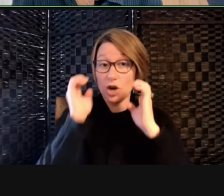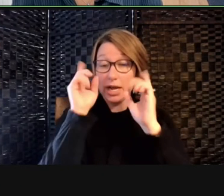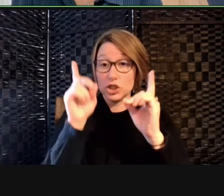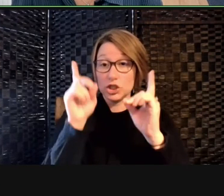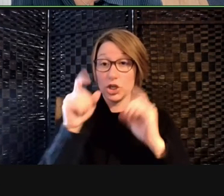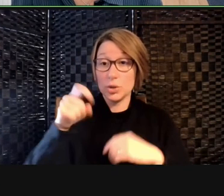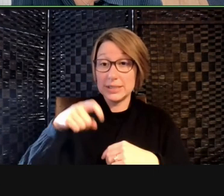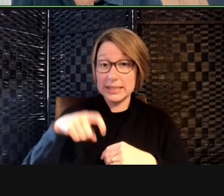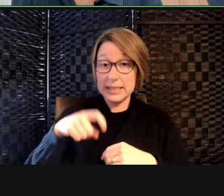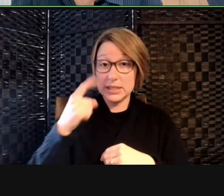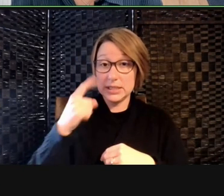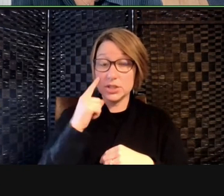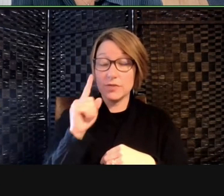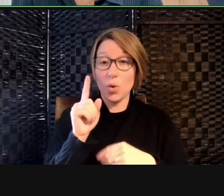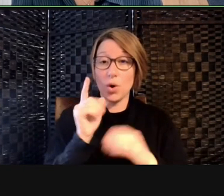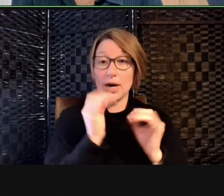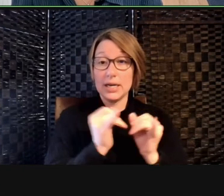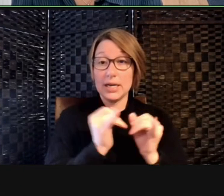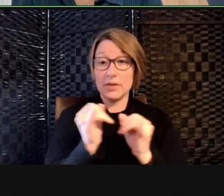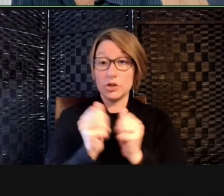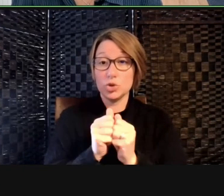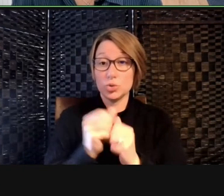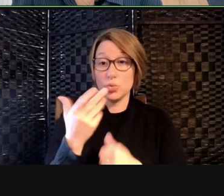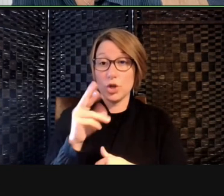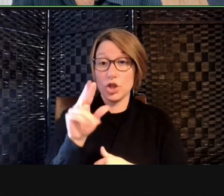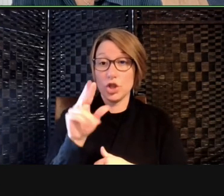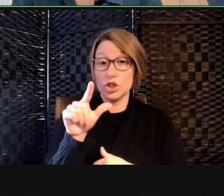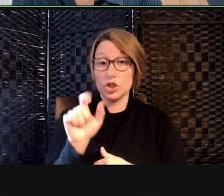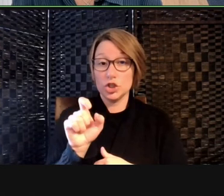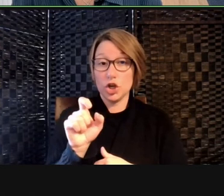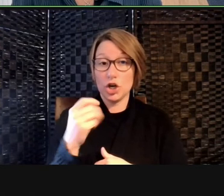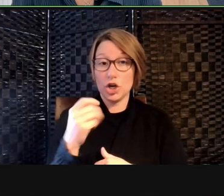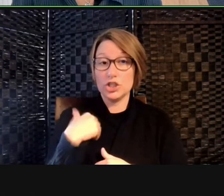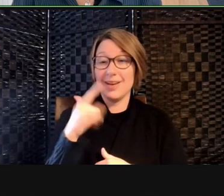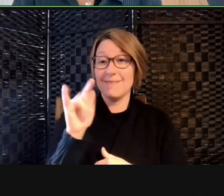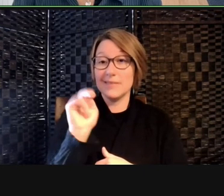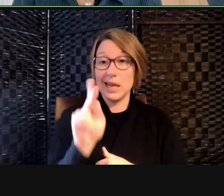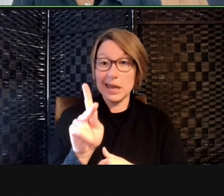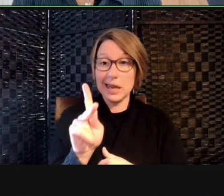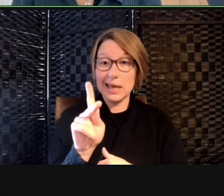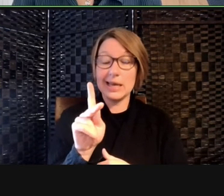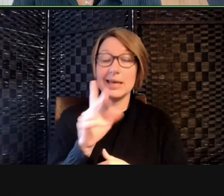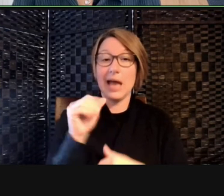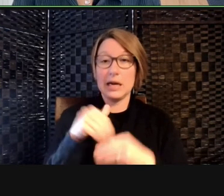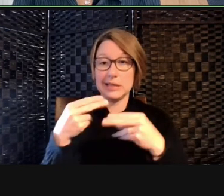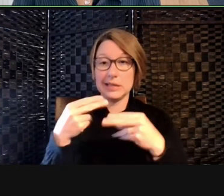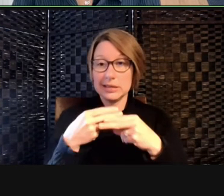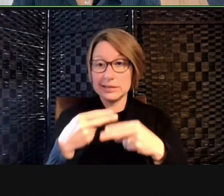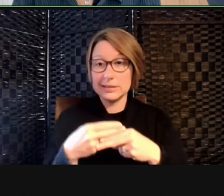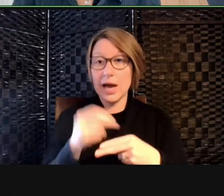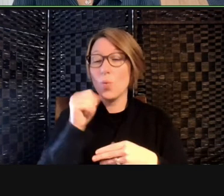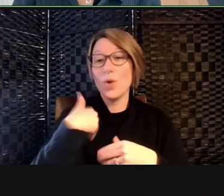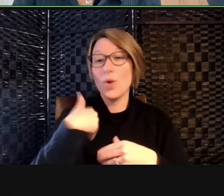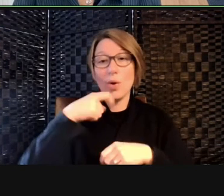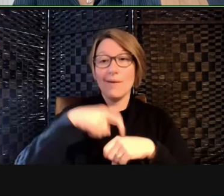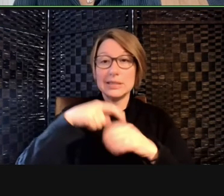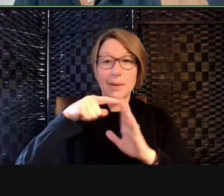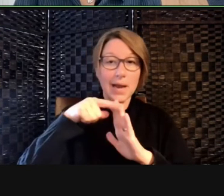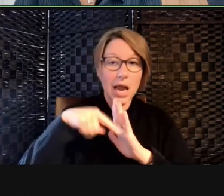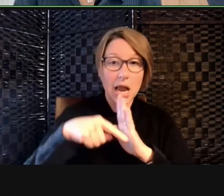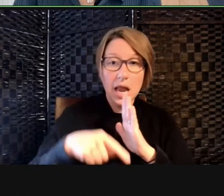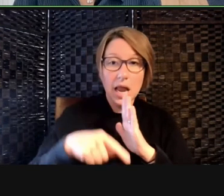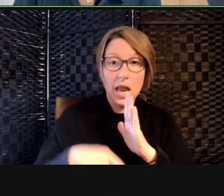It's in your slideshow, the link below. It's also in the resources at the end. This is, and we don't have time to go into it, and I know Lily's